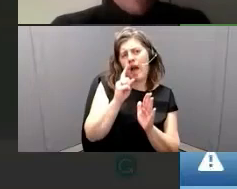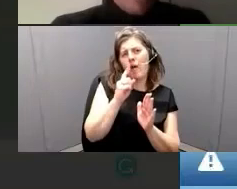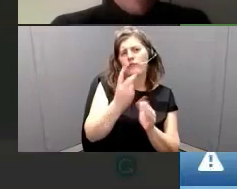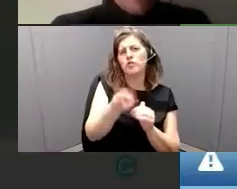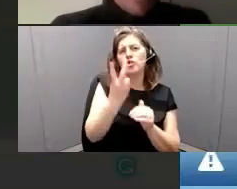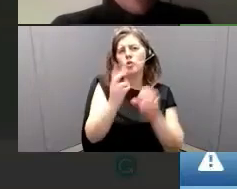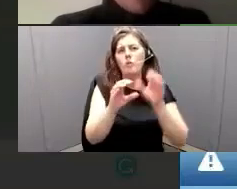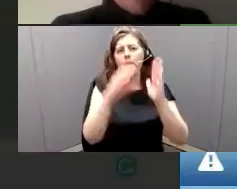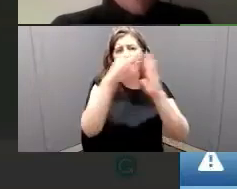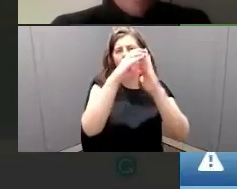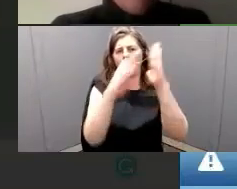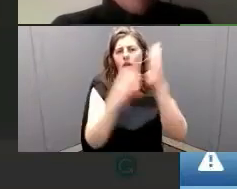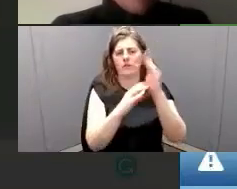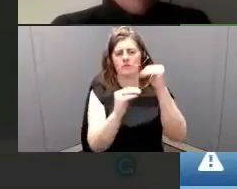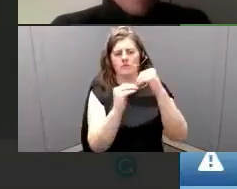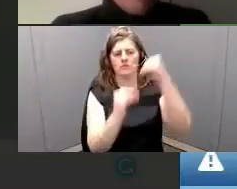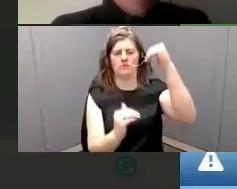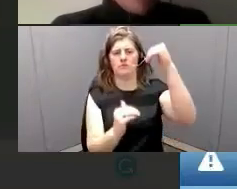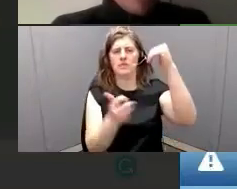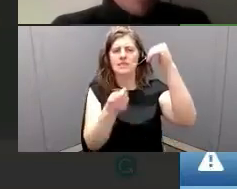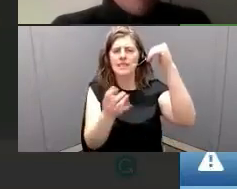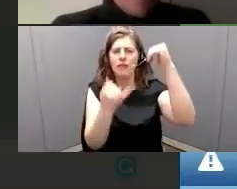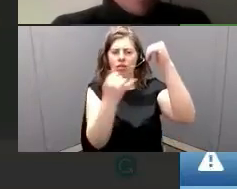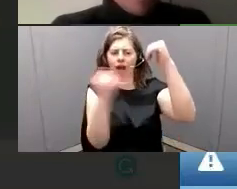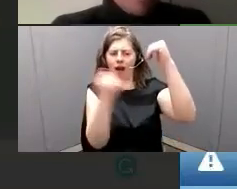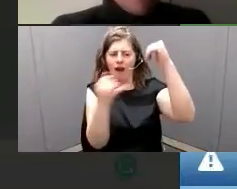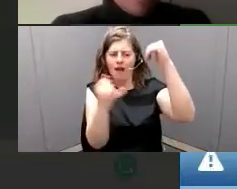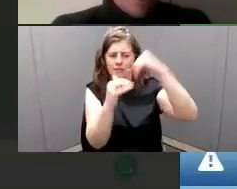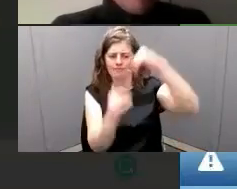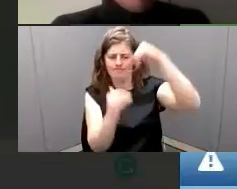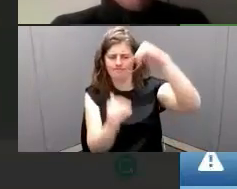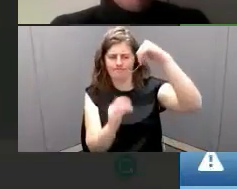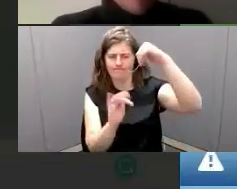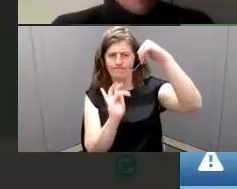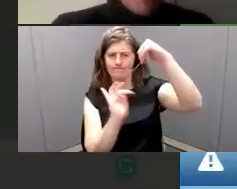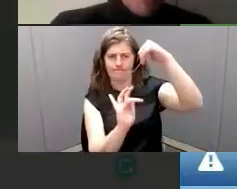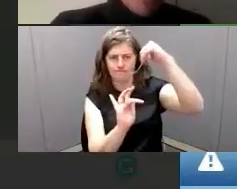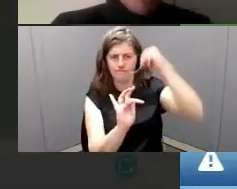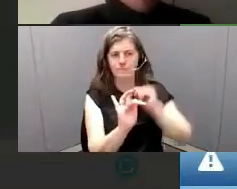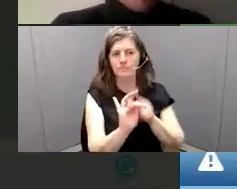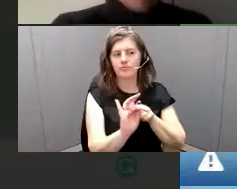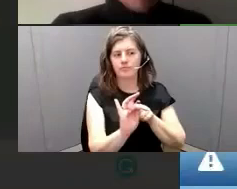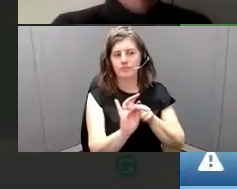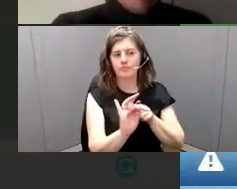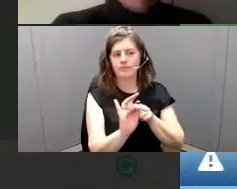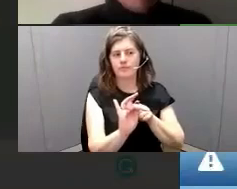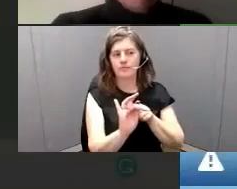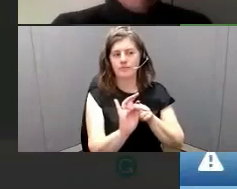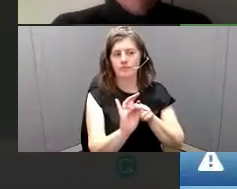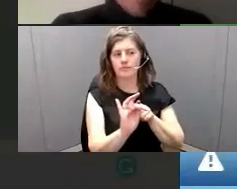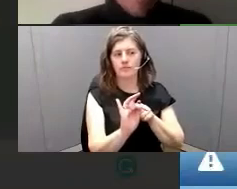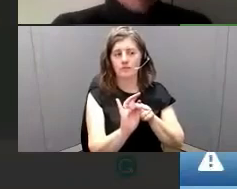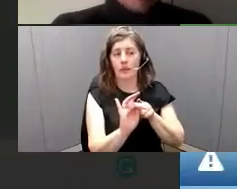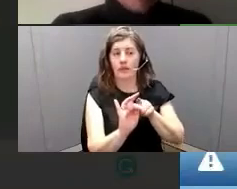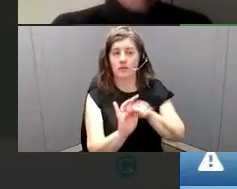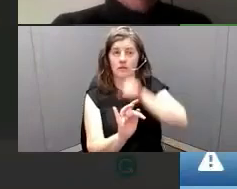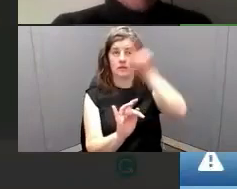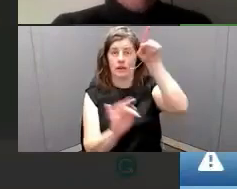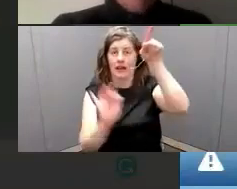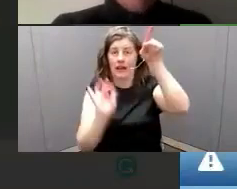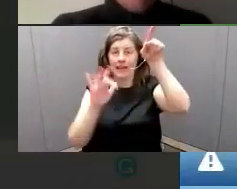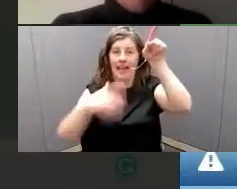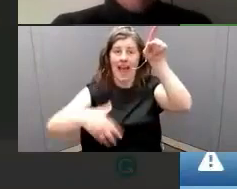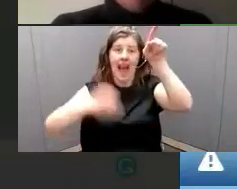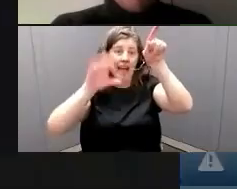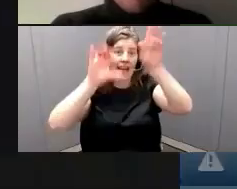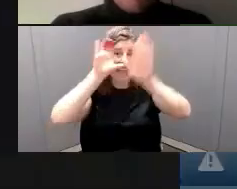paragraphs, insert a couple of line breaks for good measure once again, and click on the Add Image